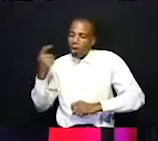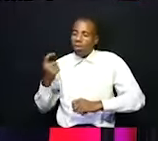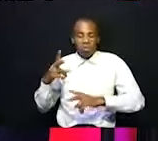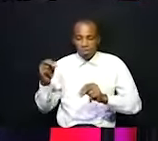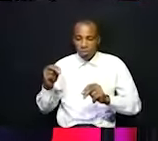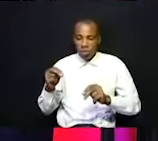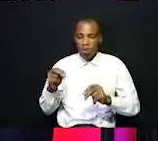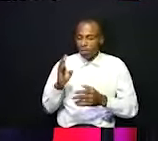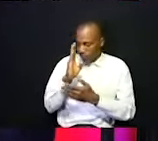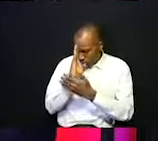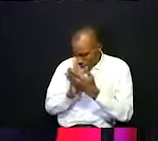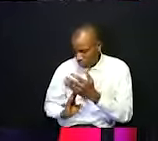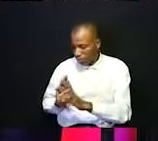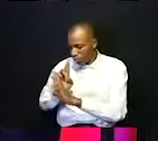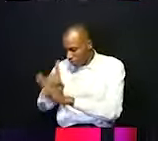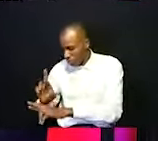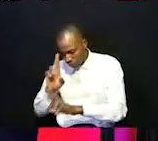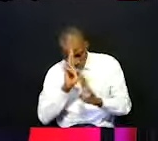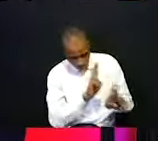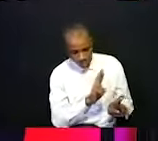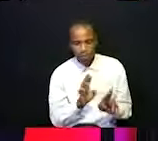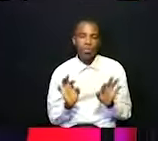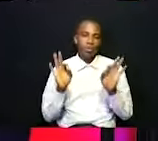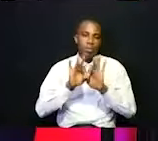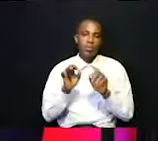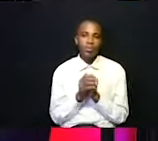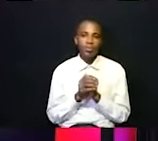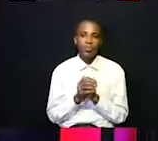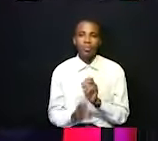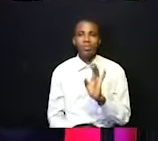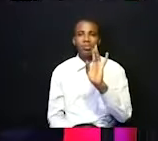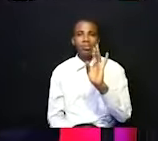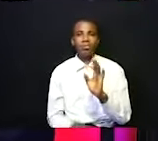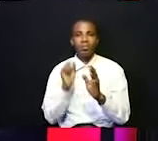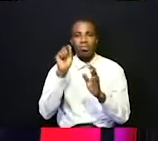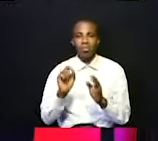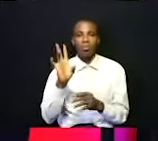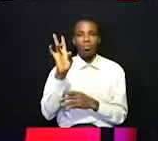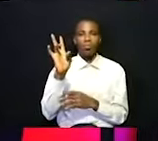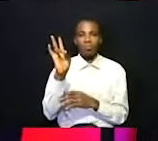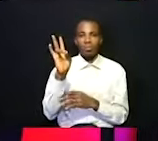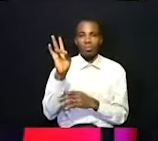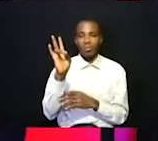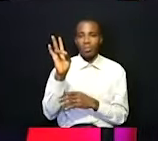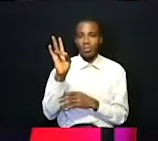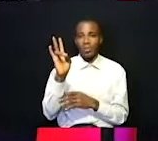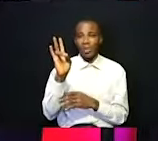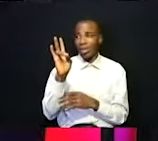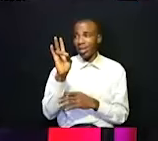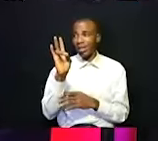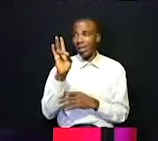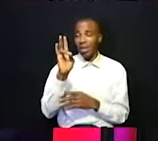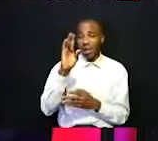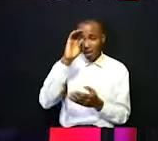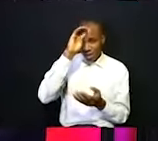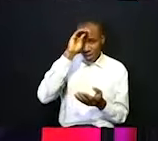brebre won ho ase emema won ho won. Very important. Number 7. Tosunsun. Husbands, in the same way, be